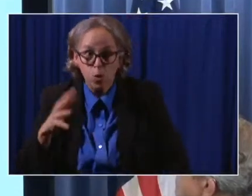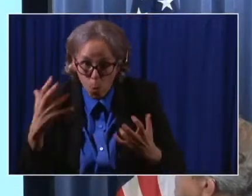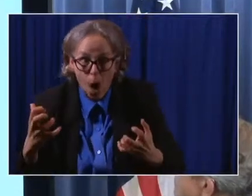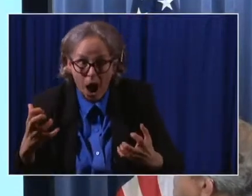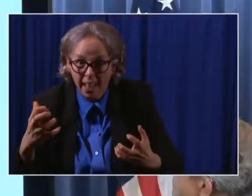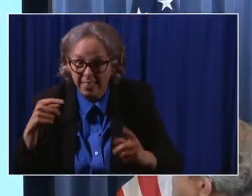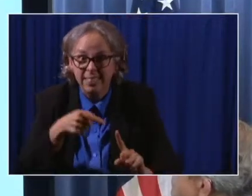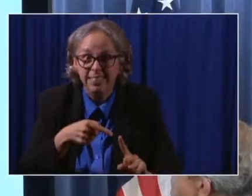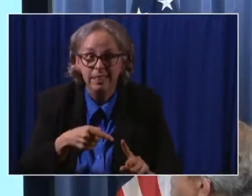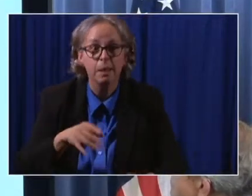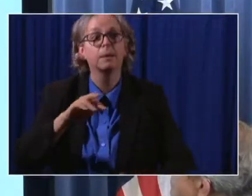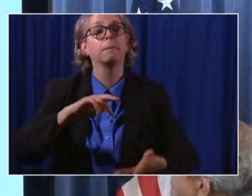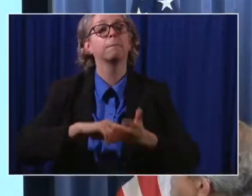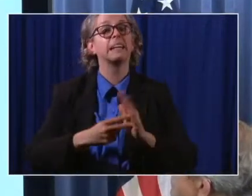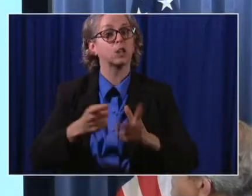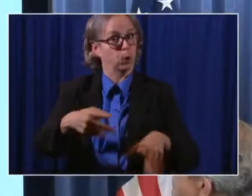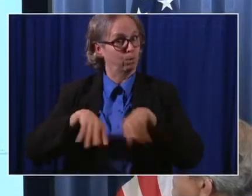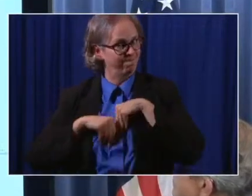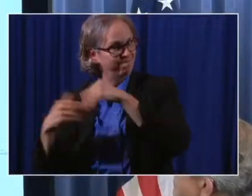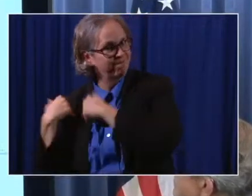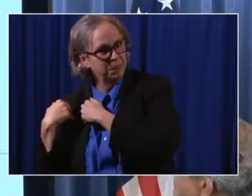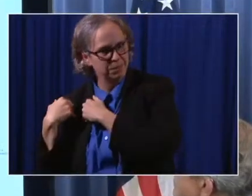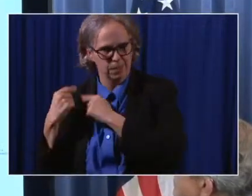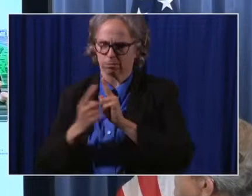part. Social distance, wear a mask.